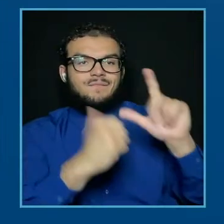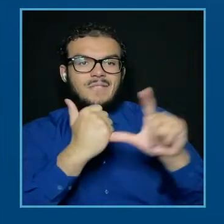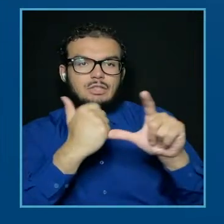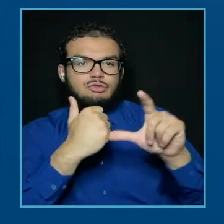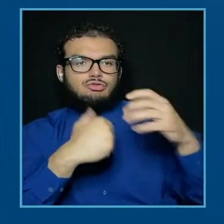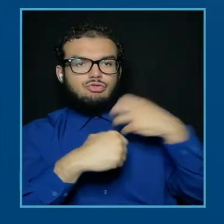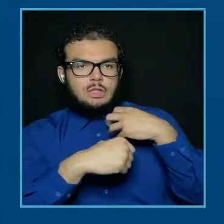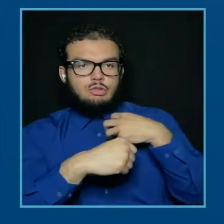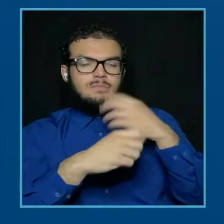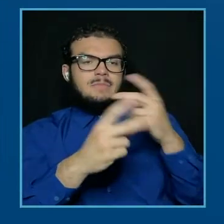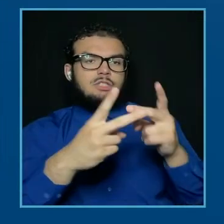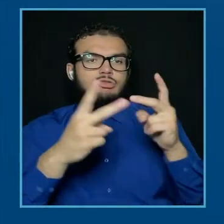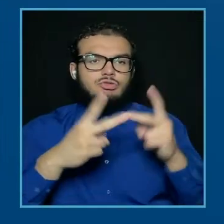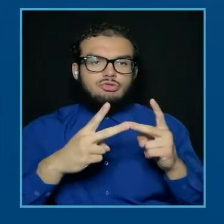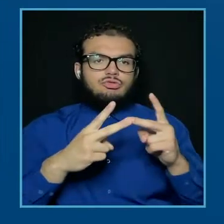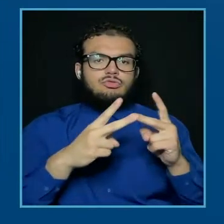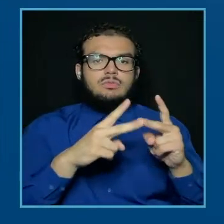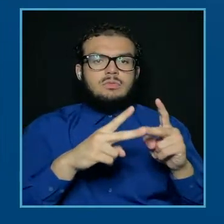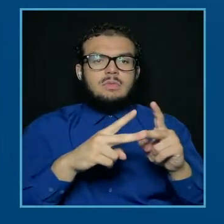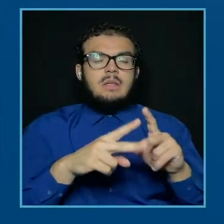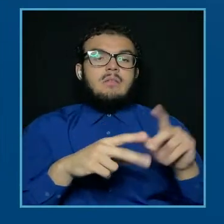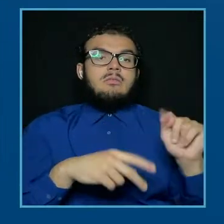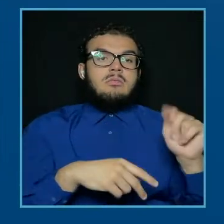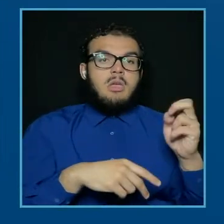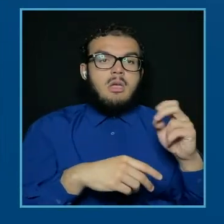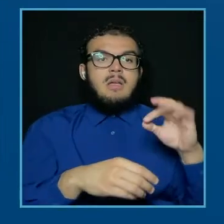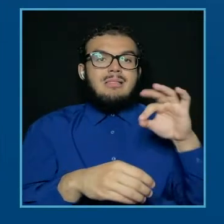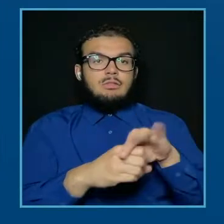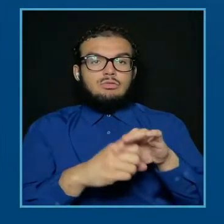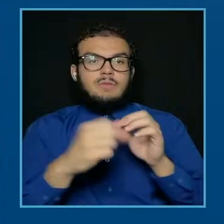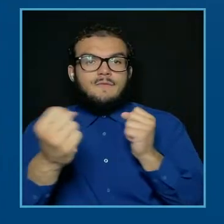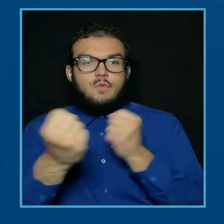say the elections for.